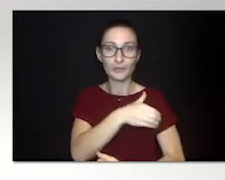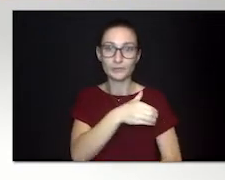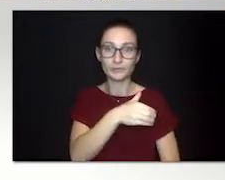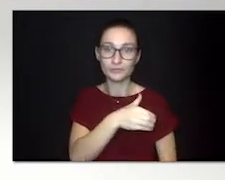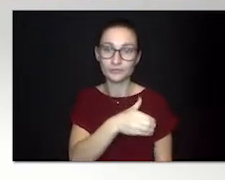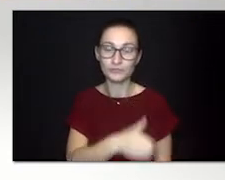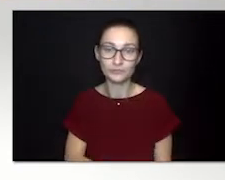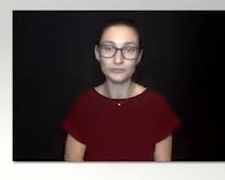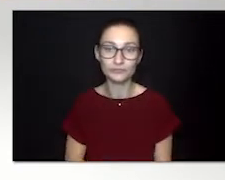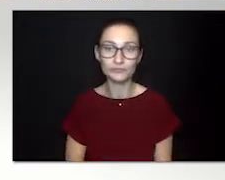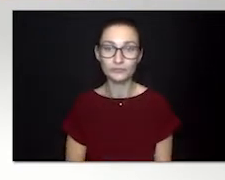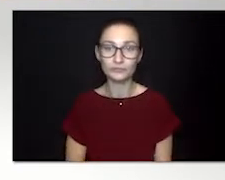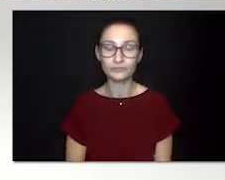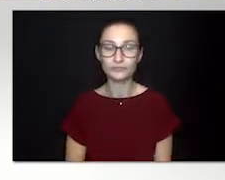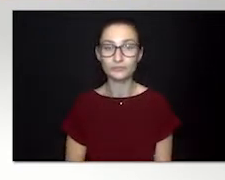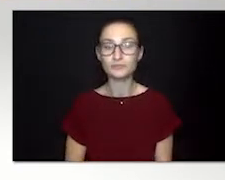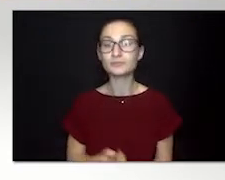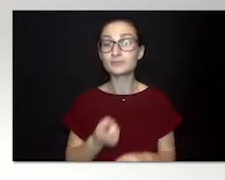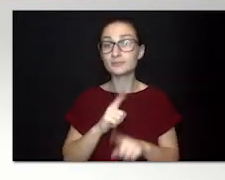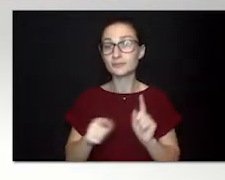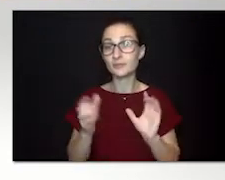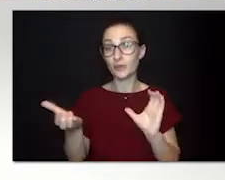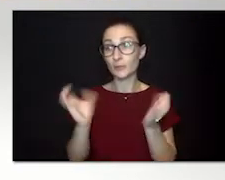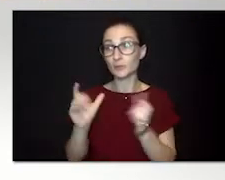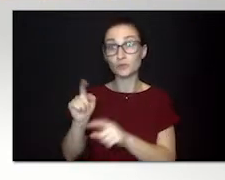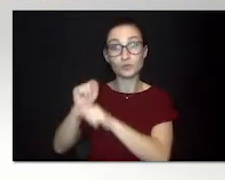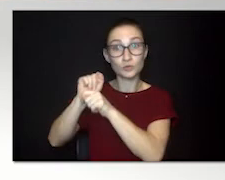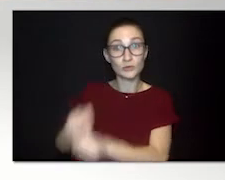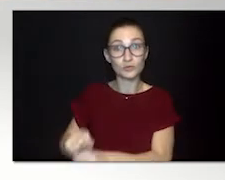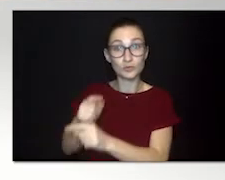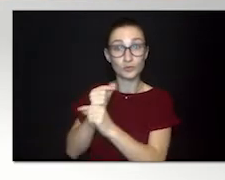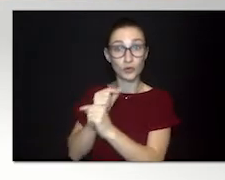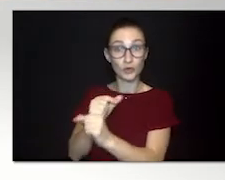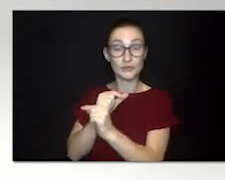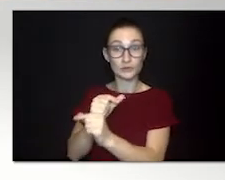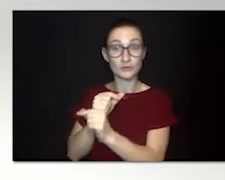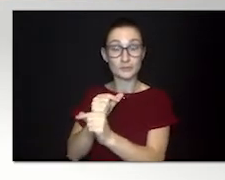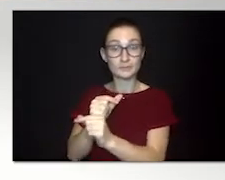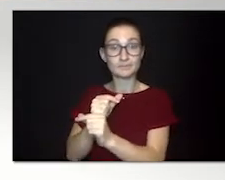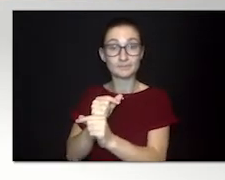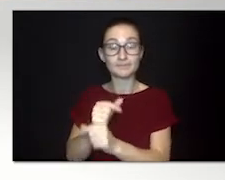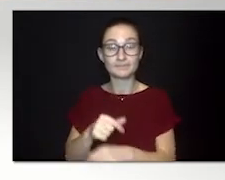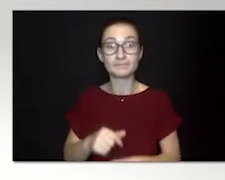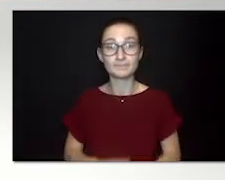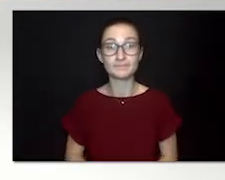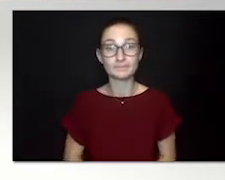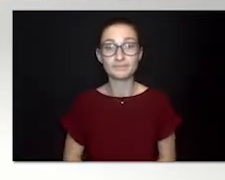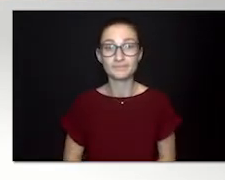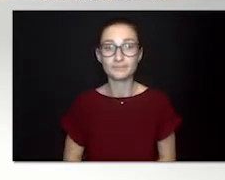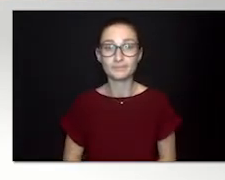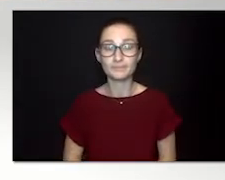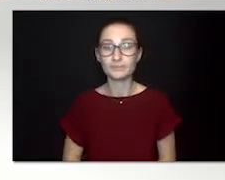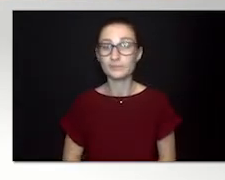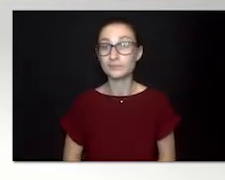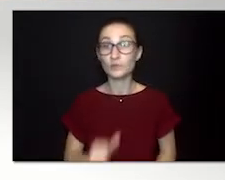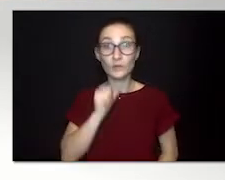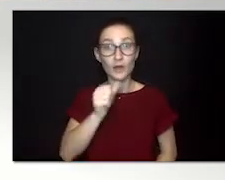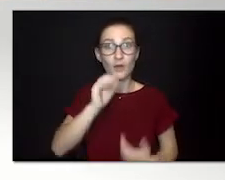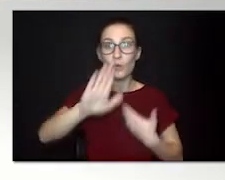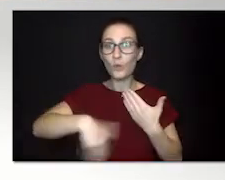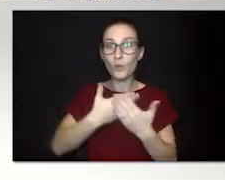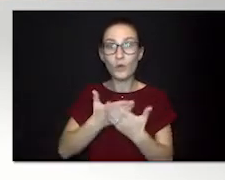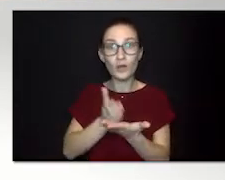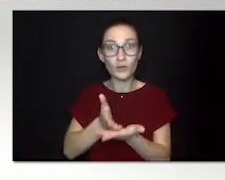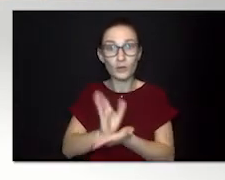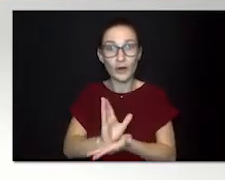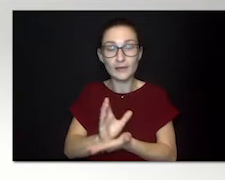grant to the guardian. So it's different than the traditional guardianship because there's not the opportunity to have a full guardianship where all